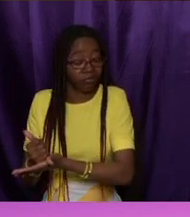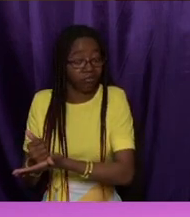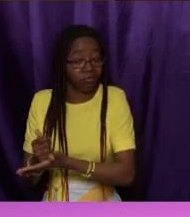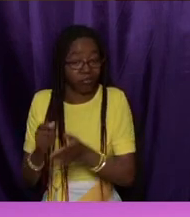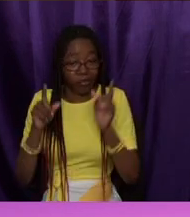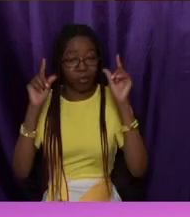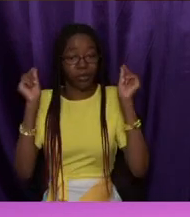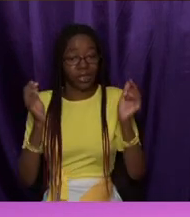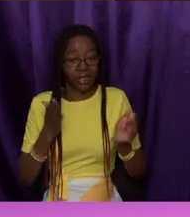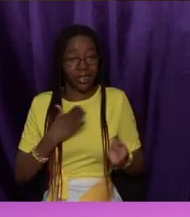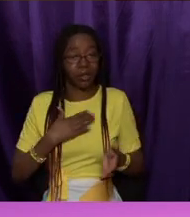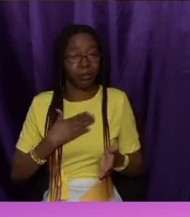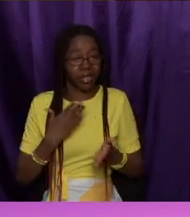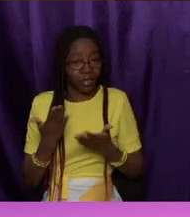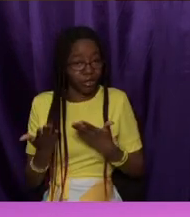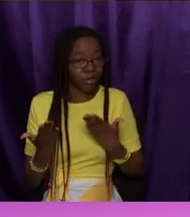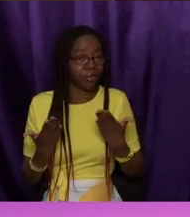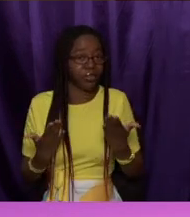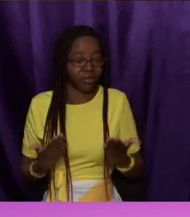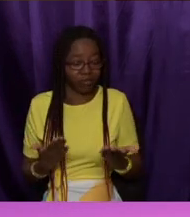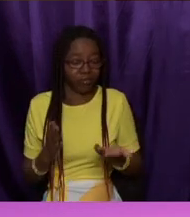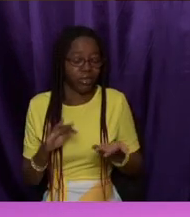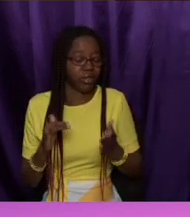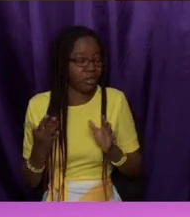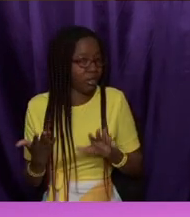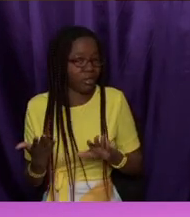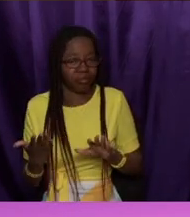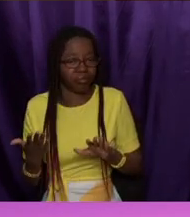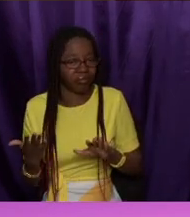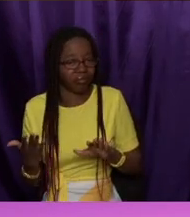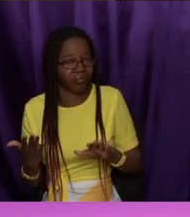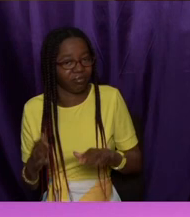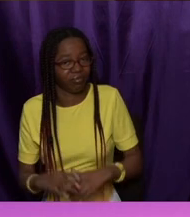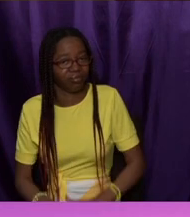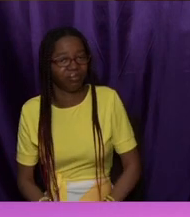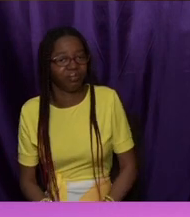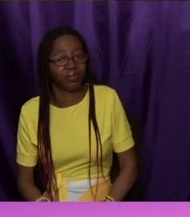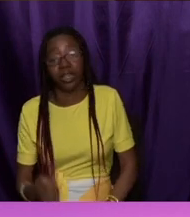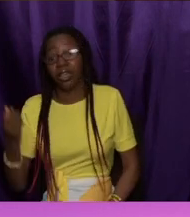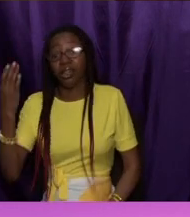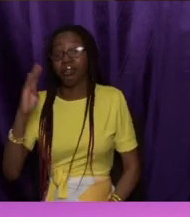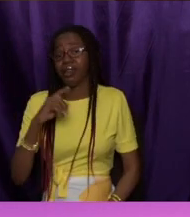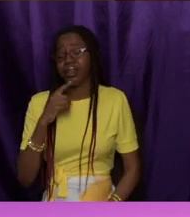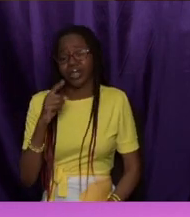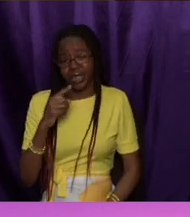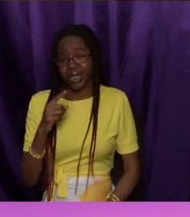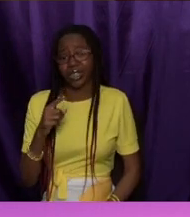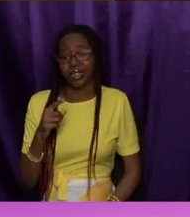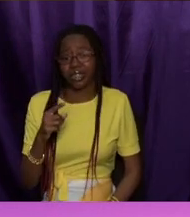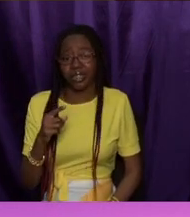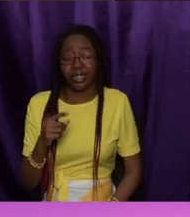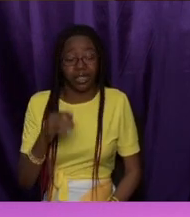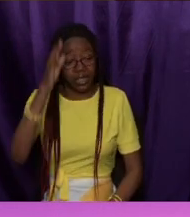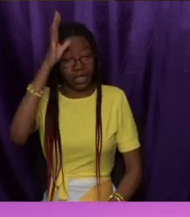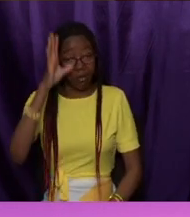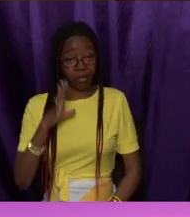Moses, my servant, is dead. God says to